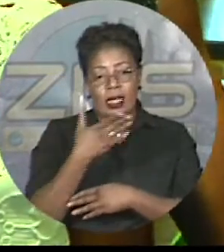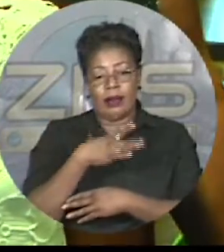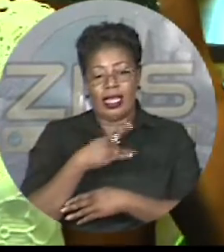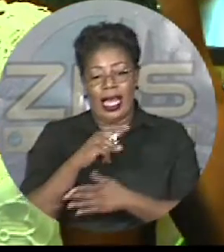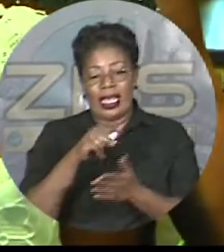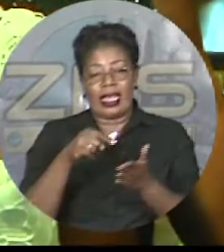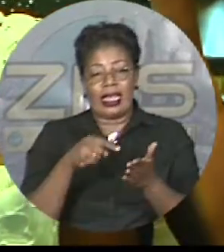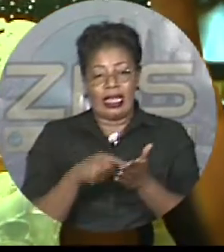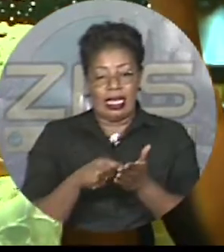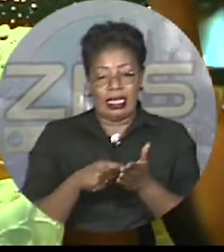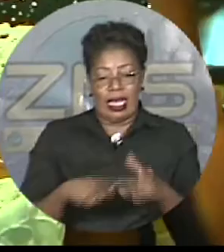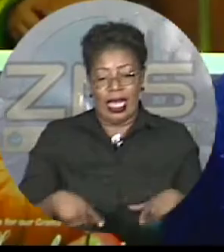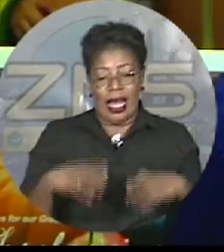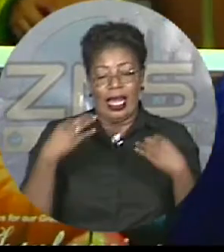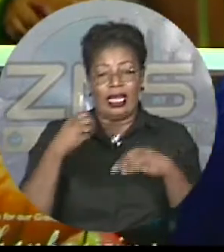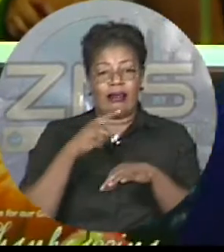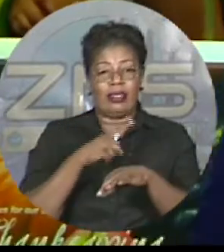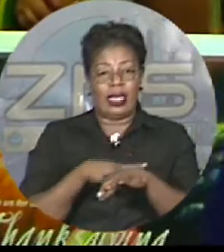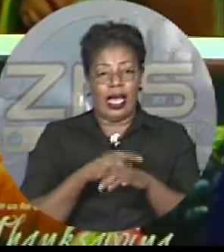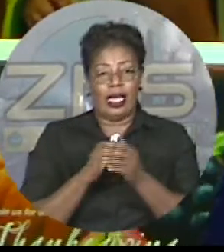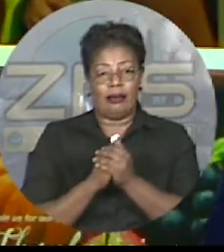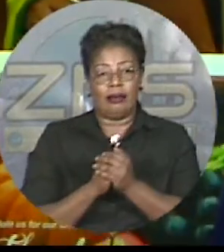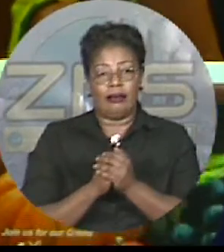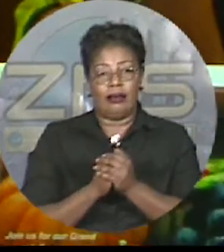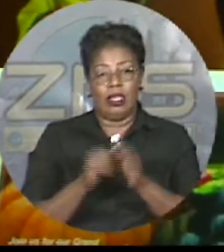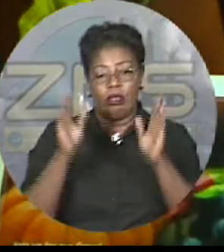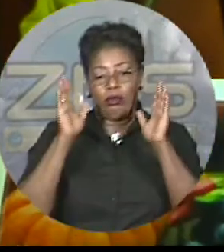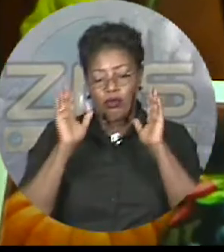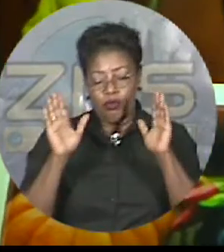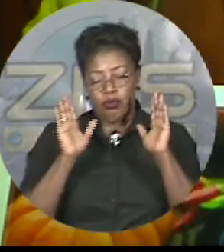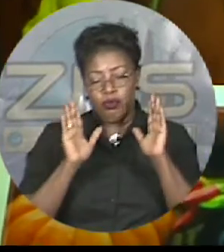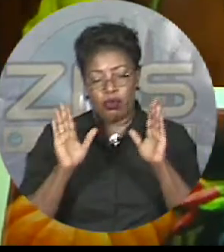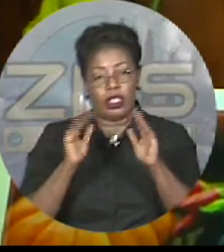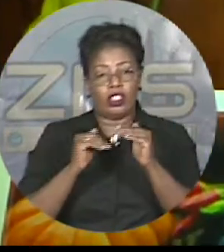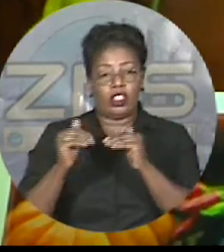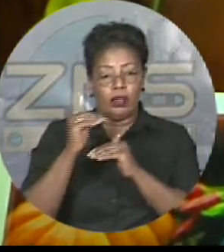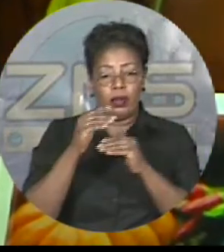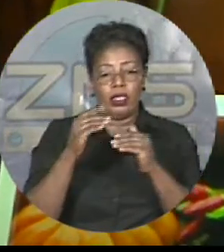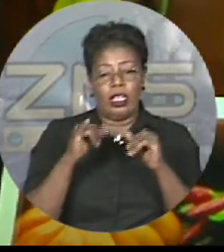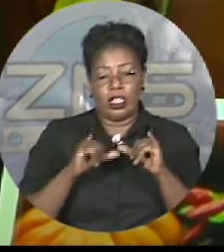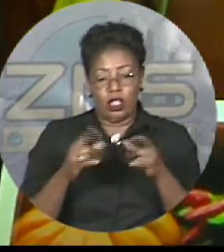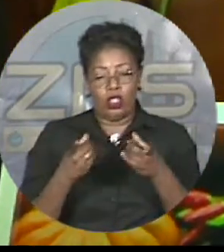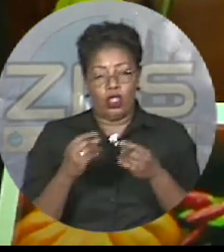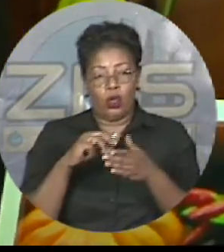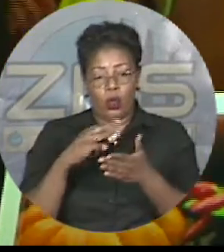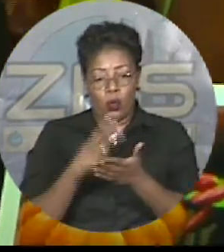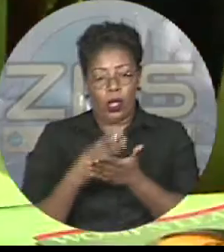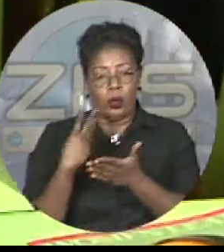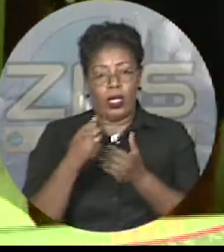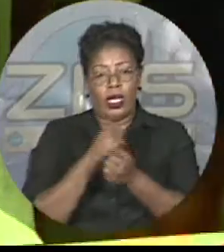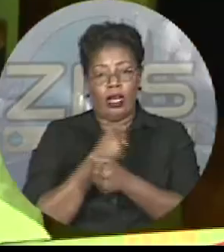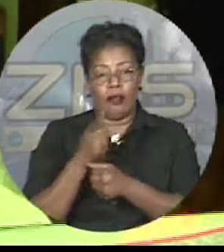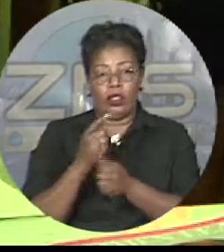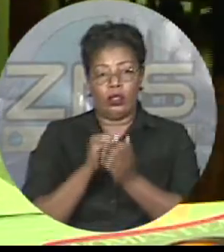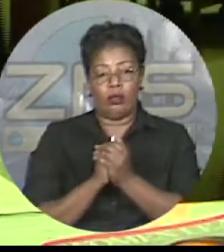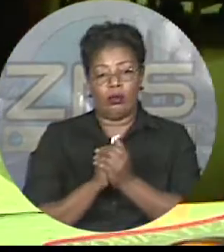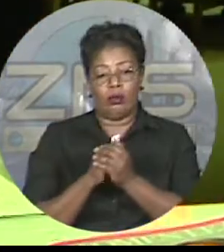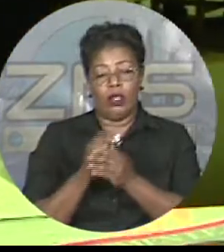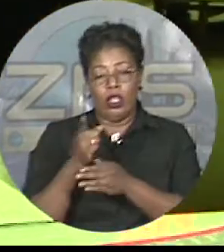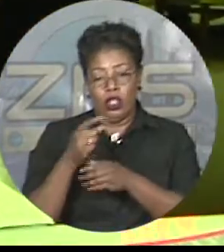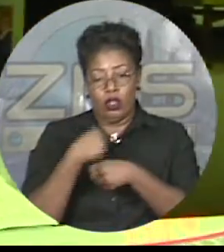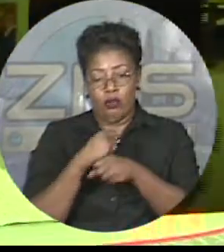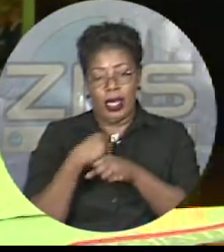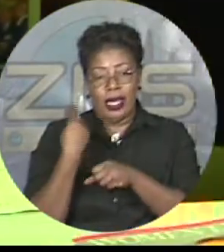this in our lifetime. Great achievement, and continue to do well. We love you. You've made us all